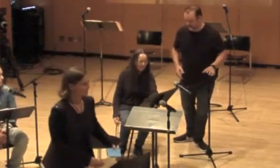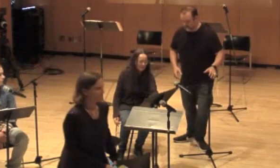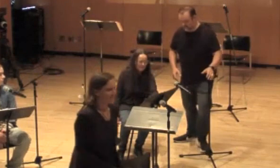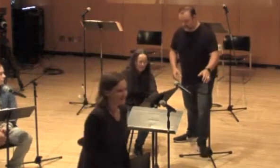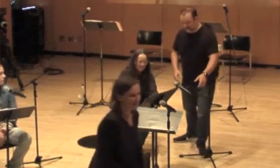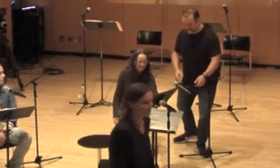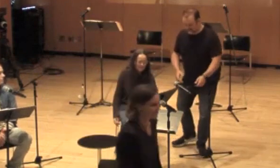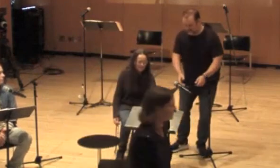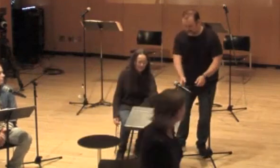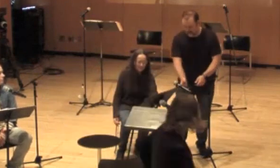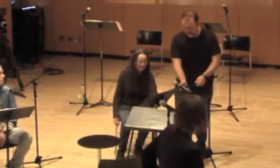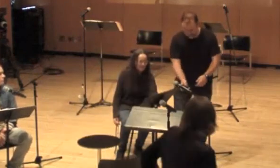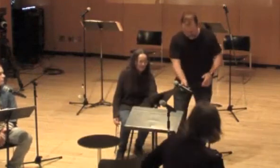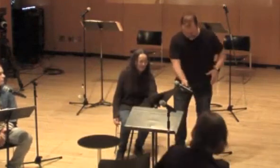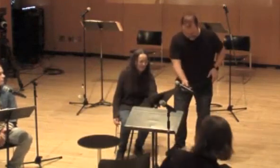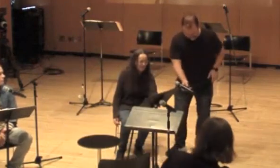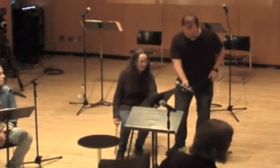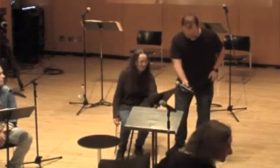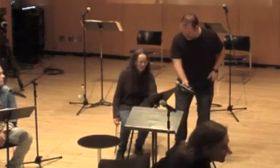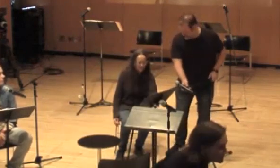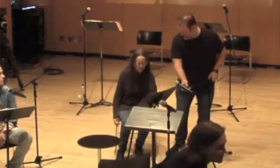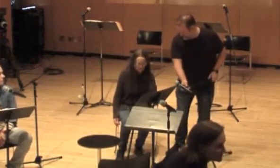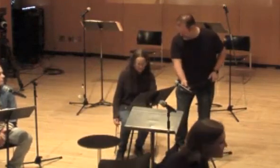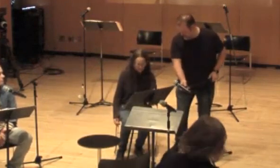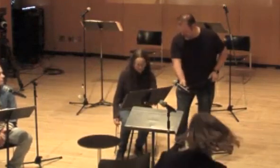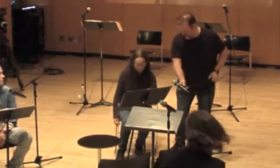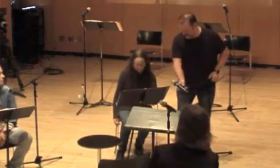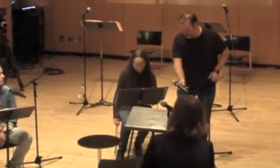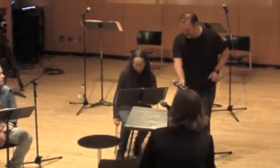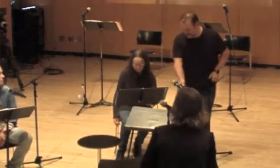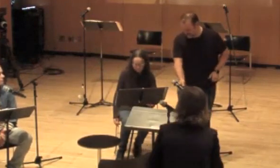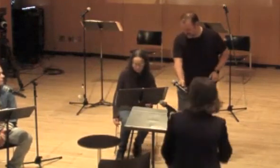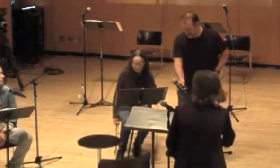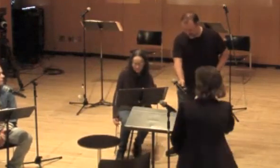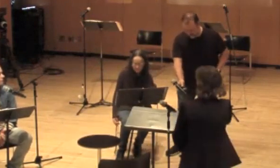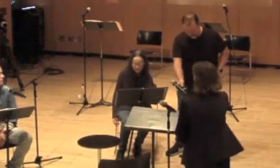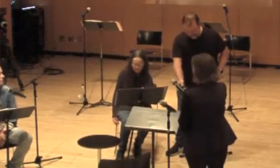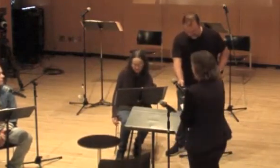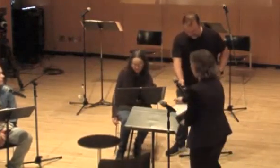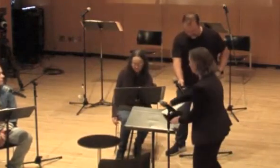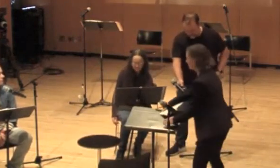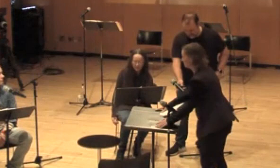am mic the mics are real hot so you don't have to worry about